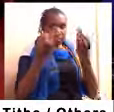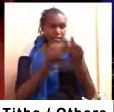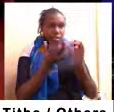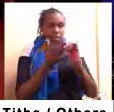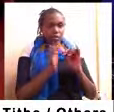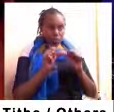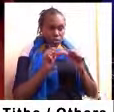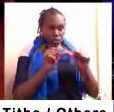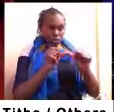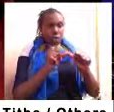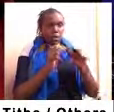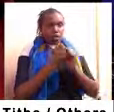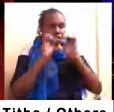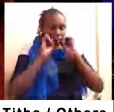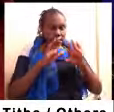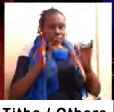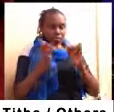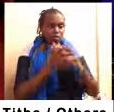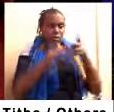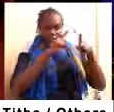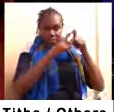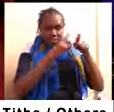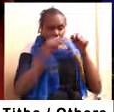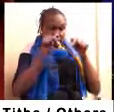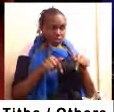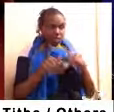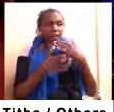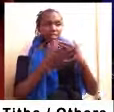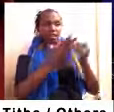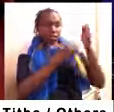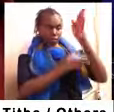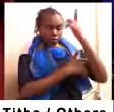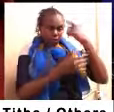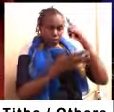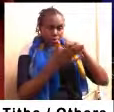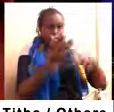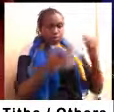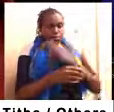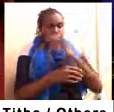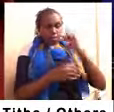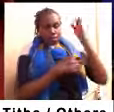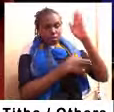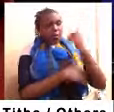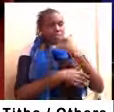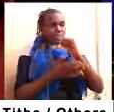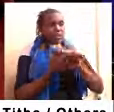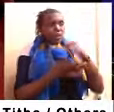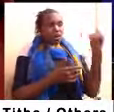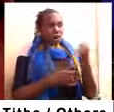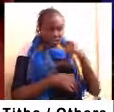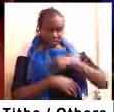that is what we are experiencing today. I thank God because of what the Spirit of God does to us. And it's only that we are not